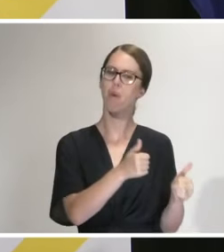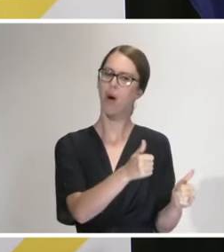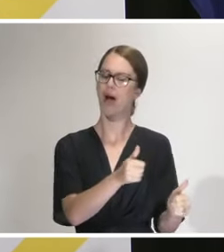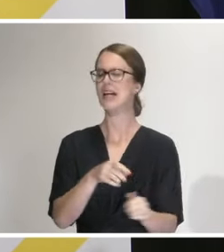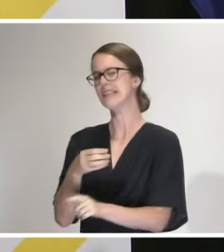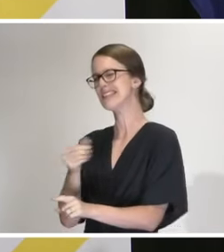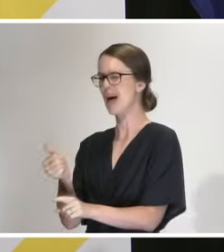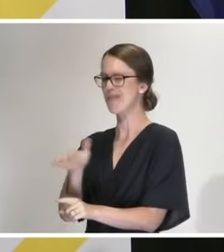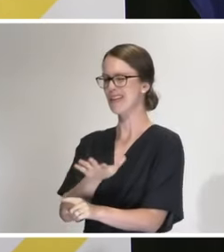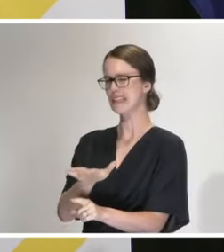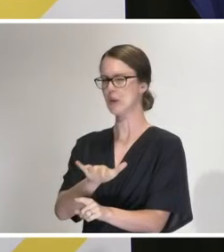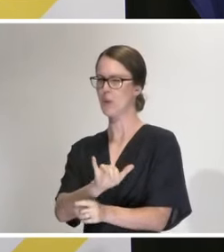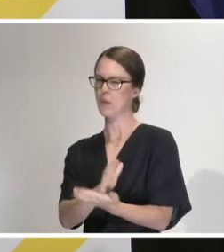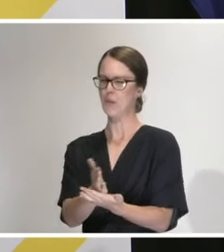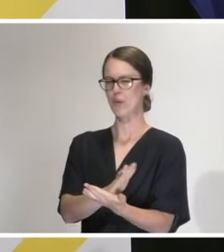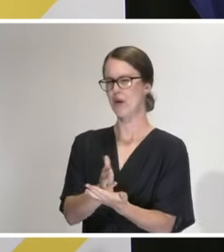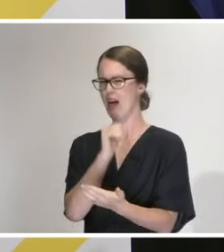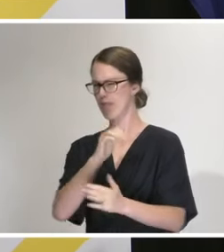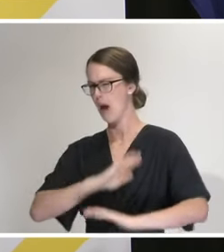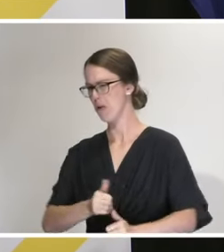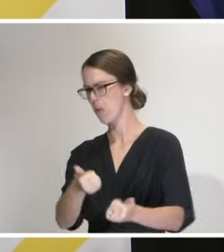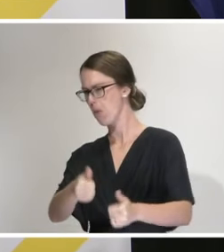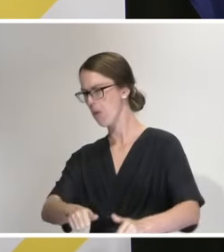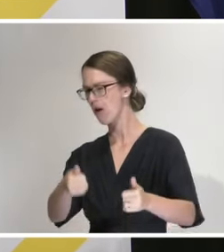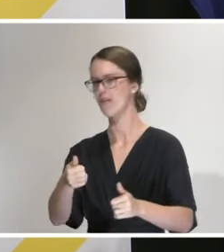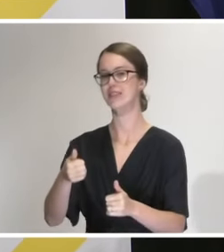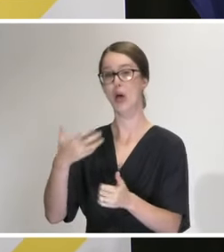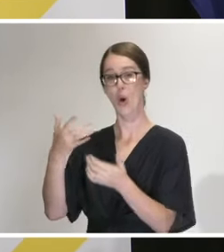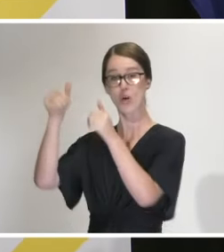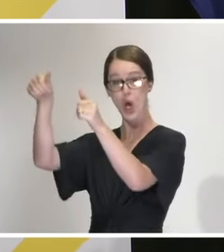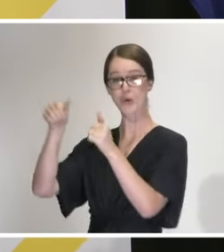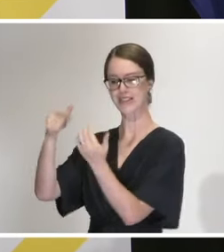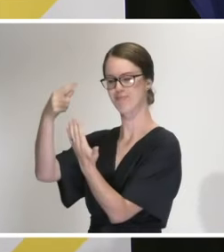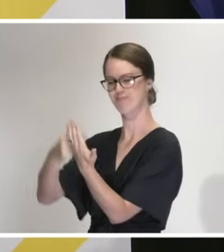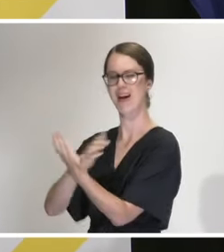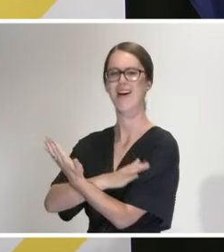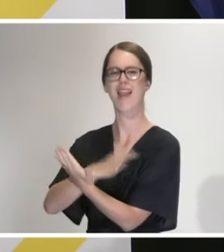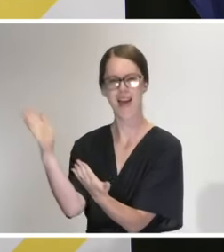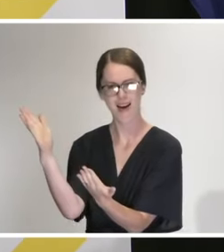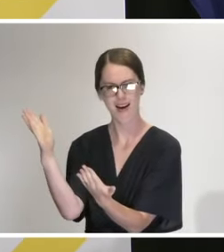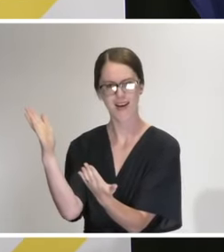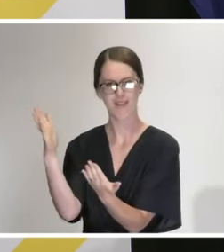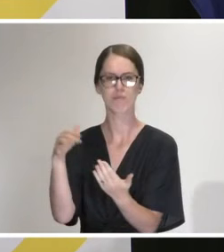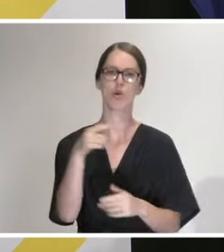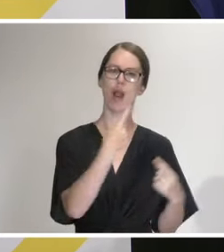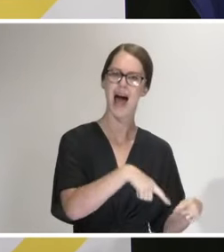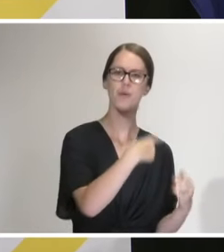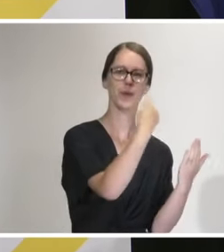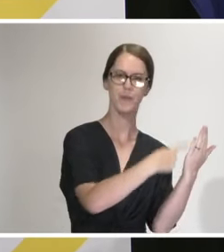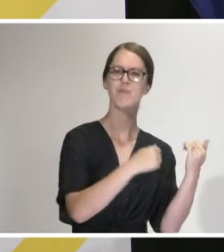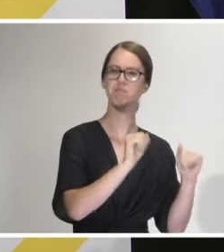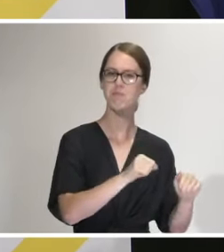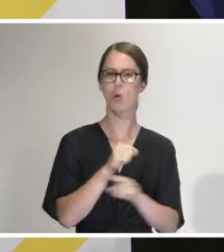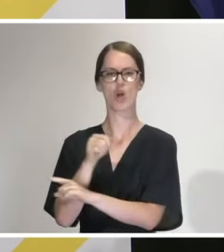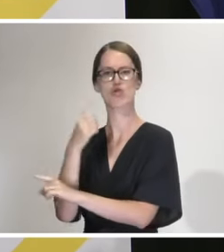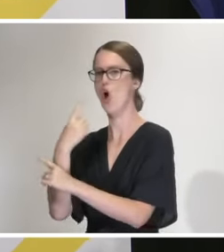there have been questions over the week, and the purpose of the notice is to provide clarification for people about what is